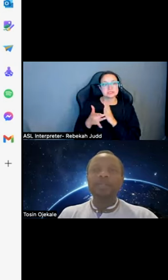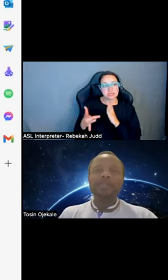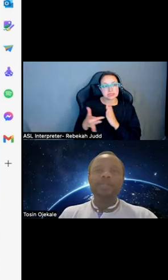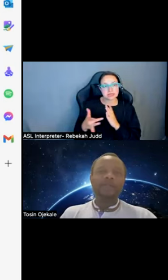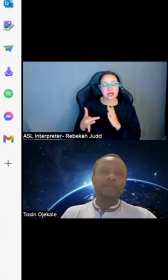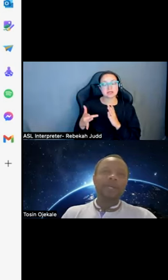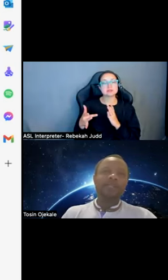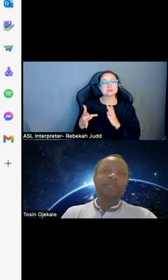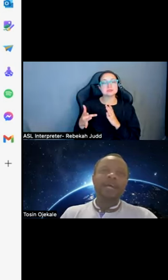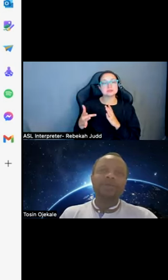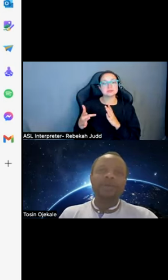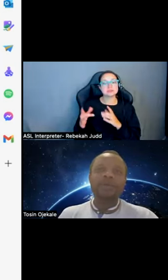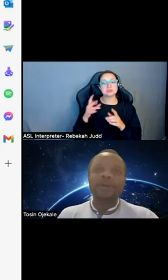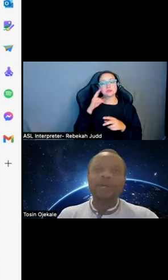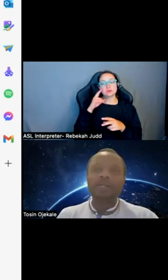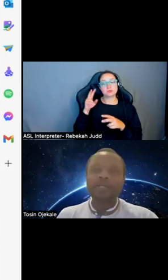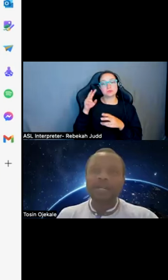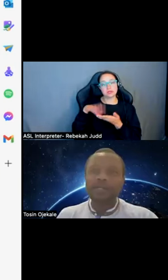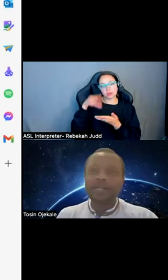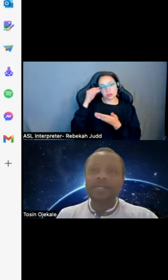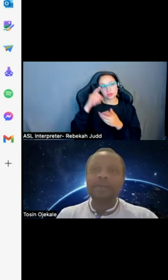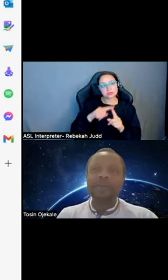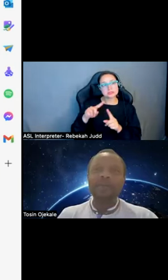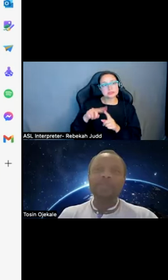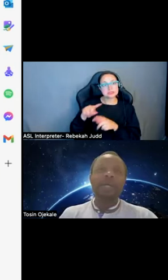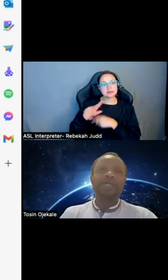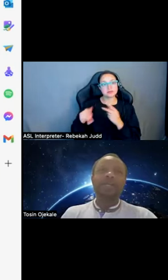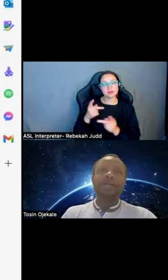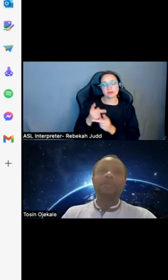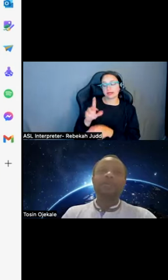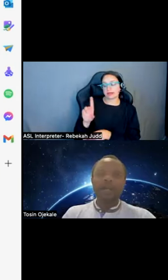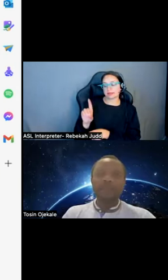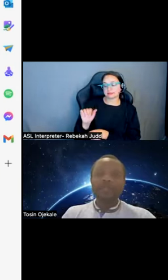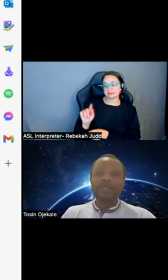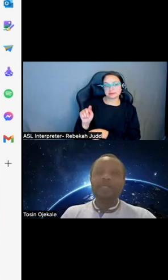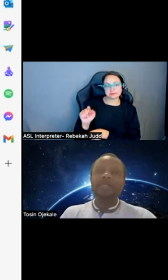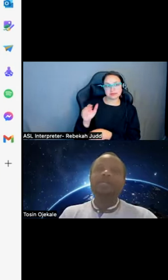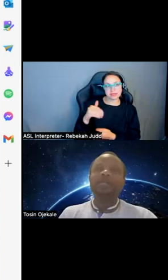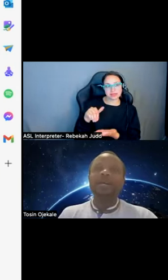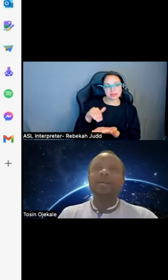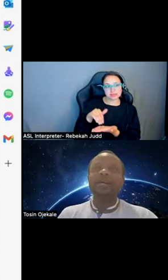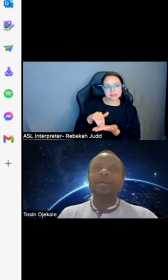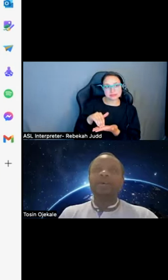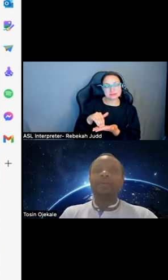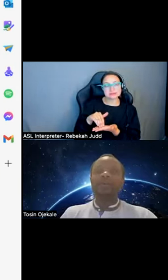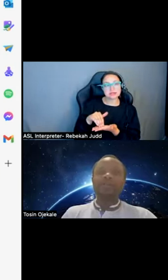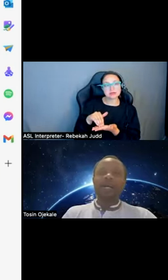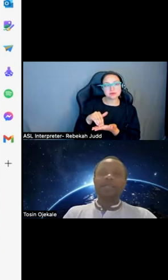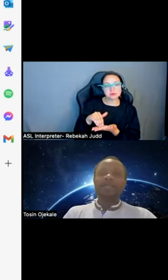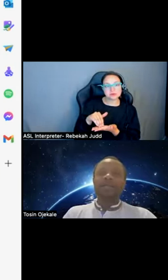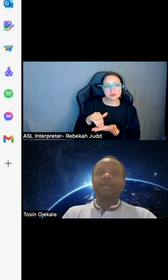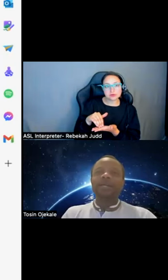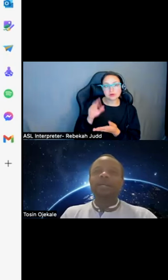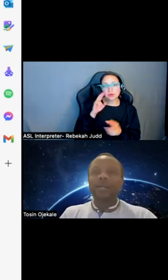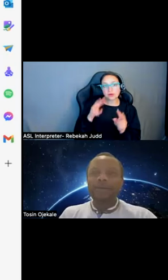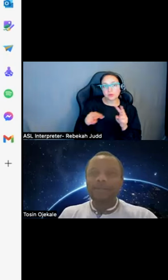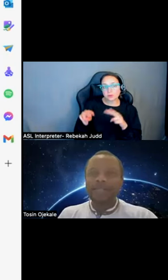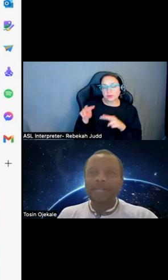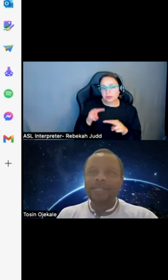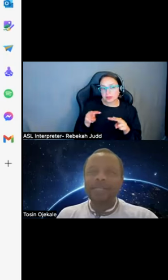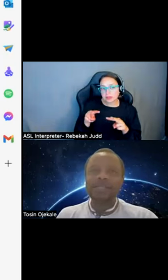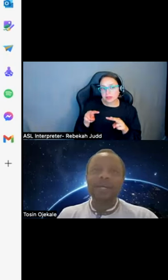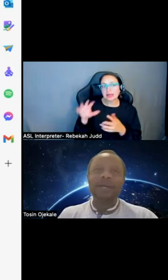looked at different types of data center. We looked at on-premise data center. We looked at